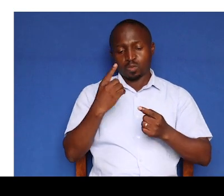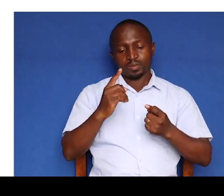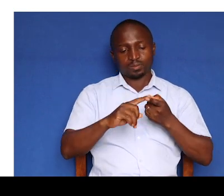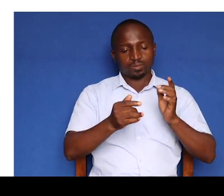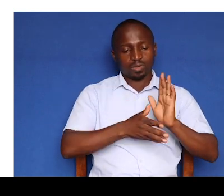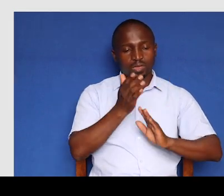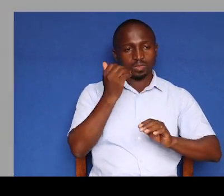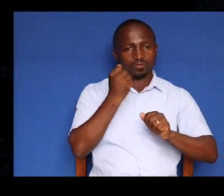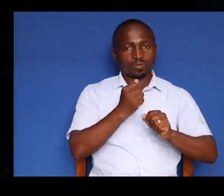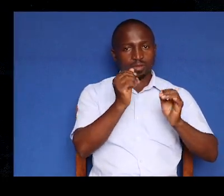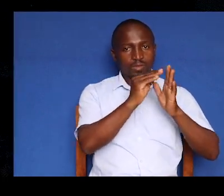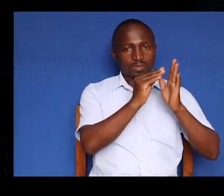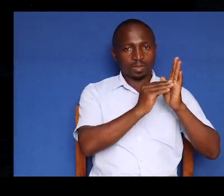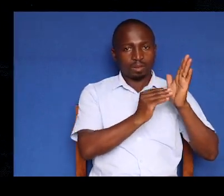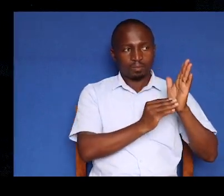Tax